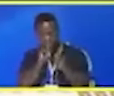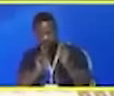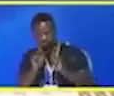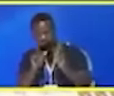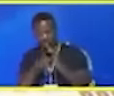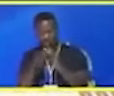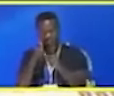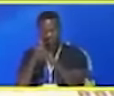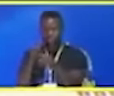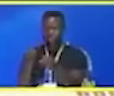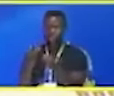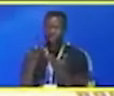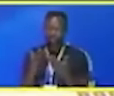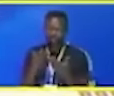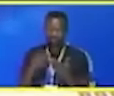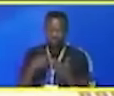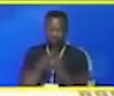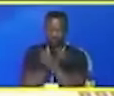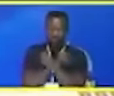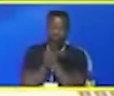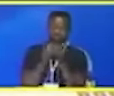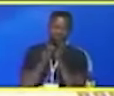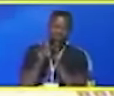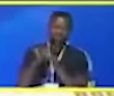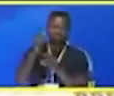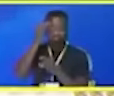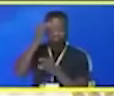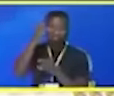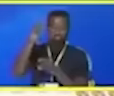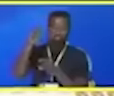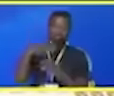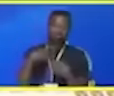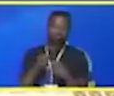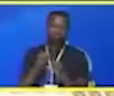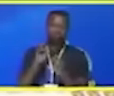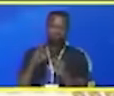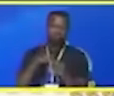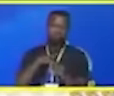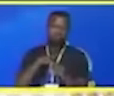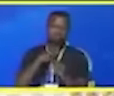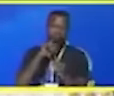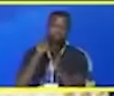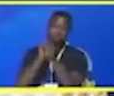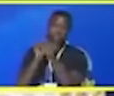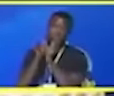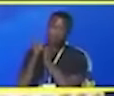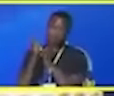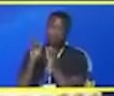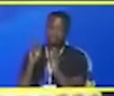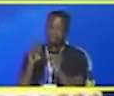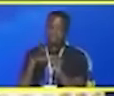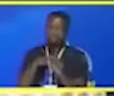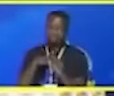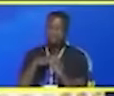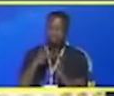and they tell me, I love Jesus and I know him, I say, all right, you've met him. I begin to search for